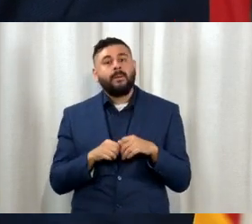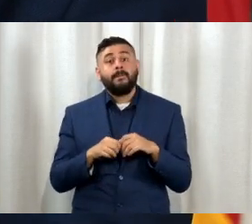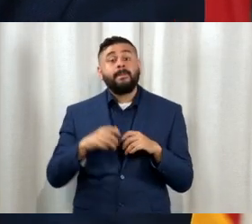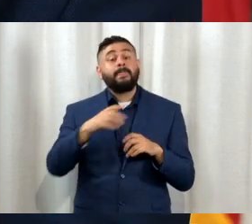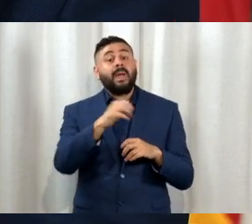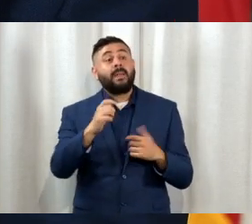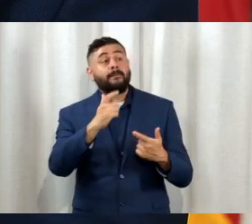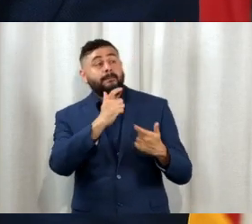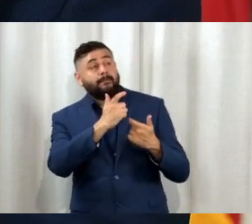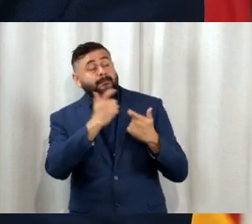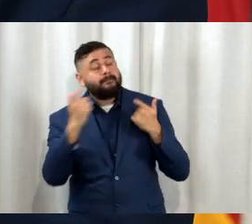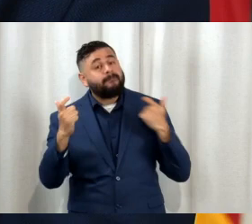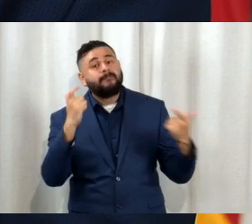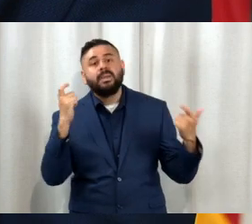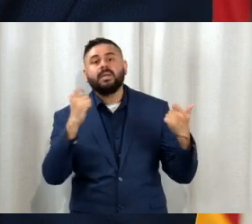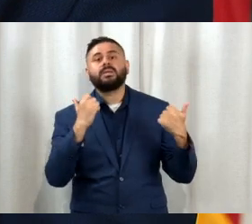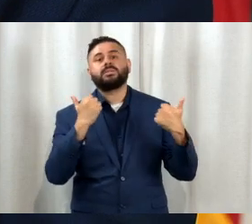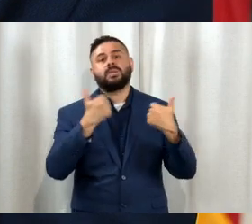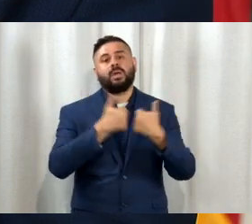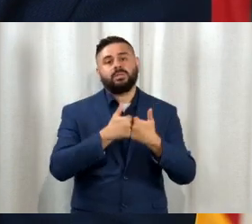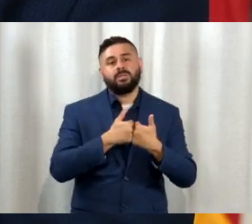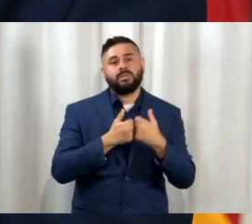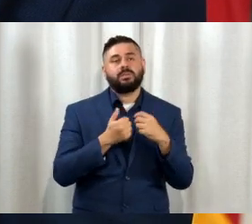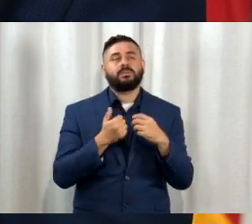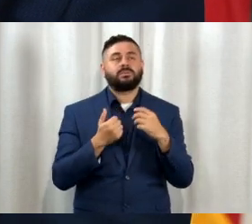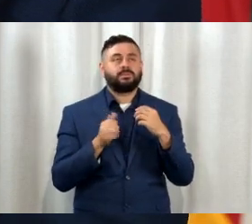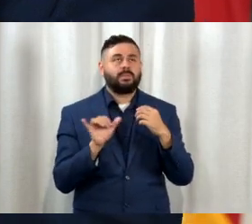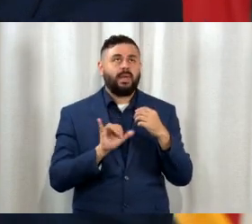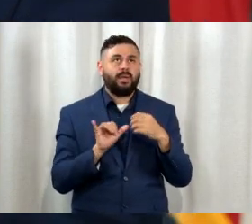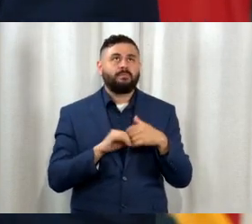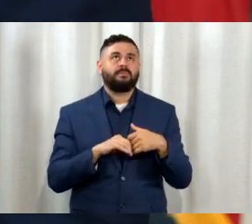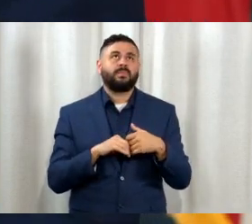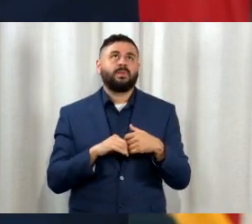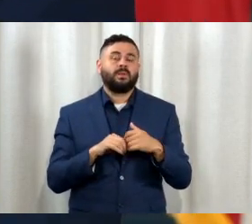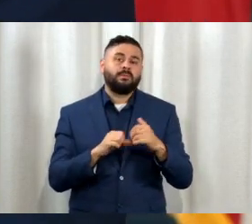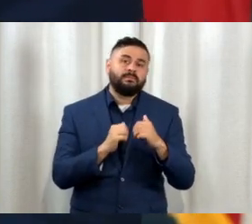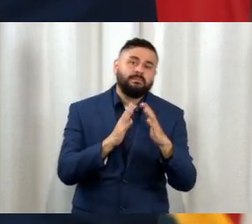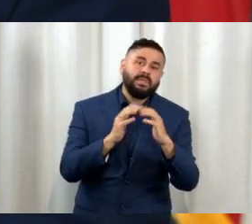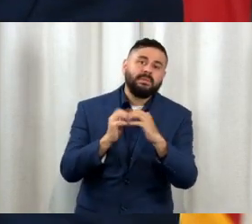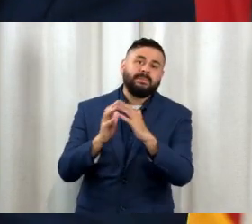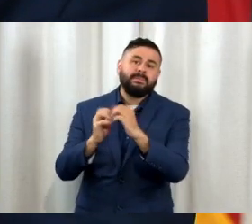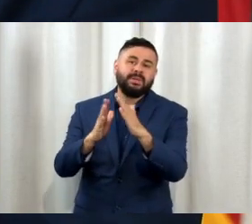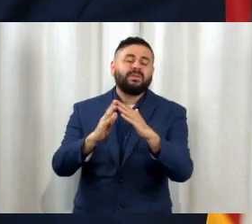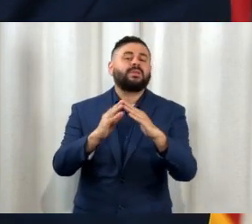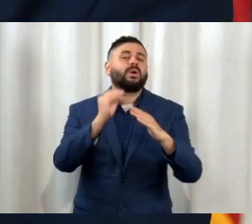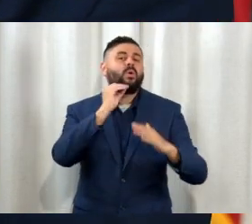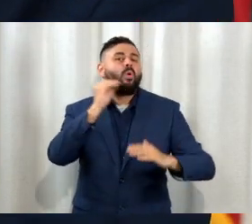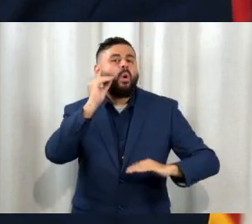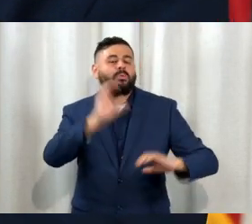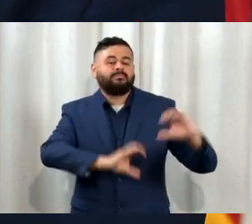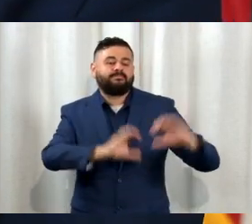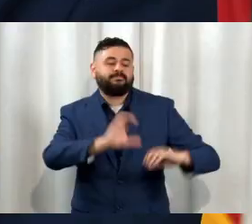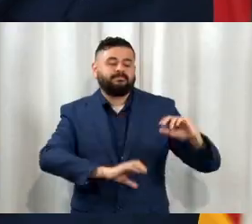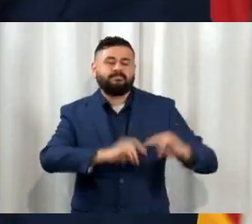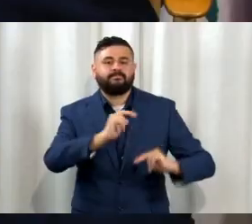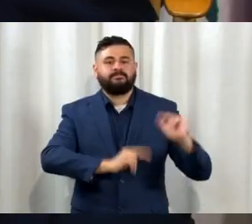that we need to tackle in our city, like building enough housing to address the rising cost of housing that's forcing people out, or